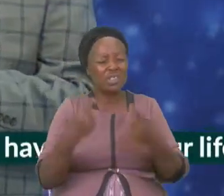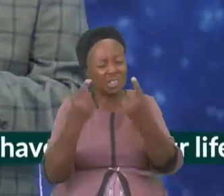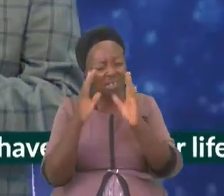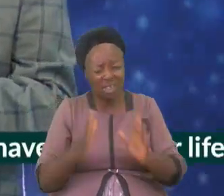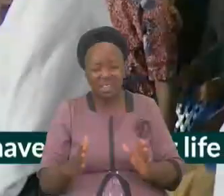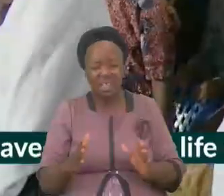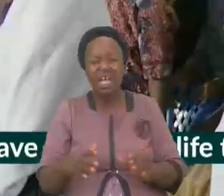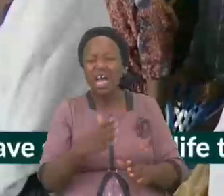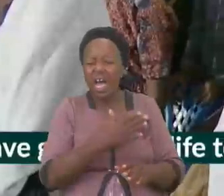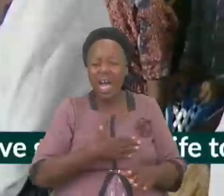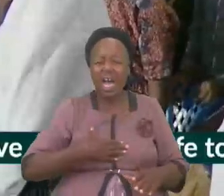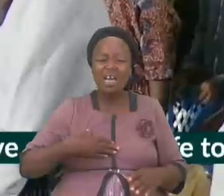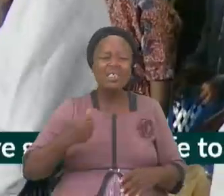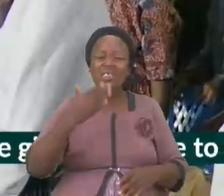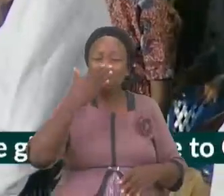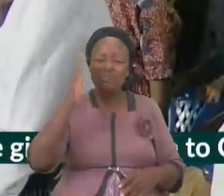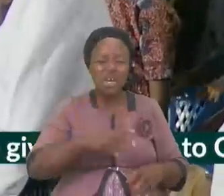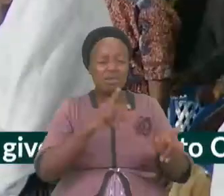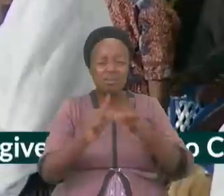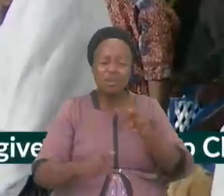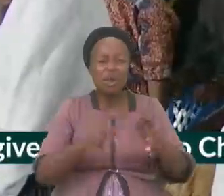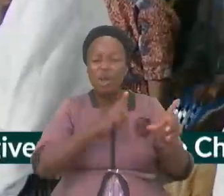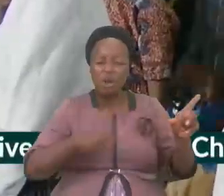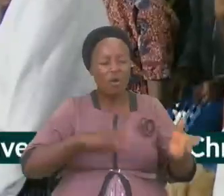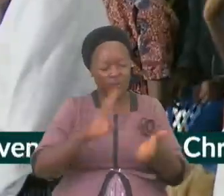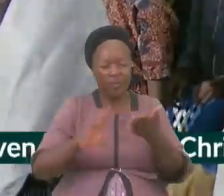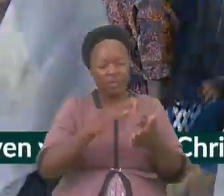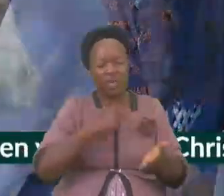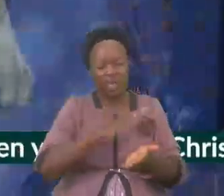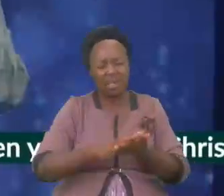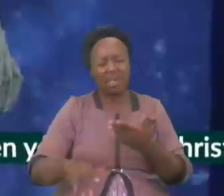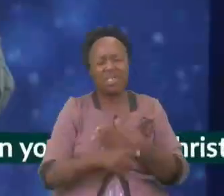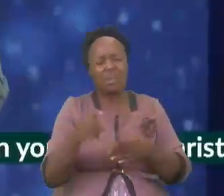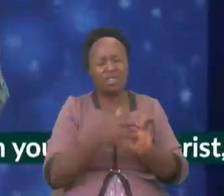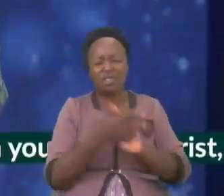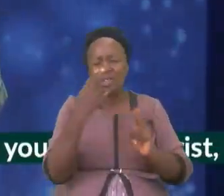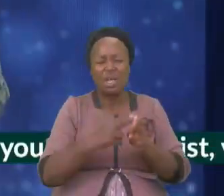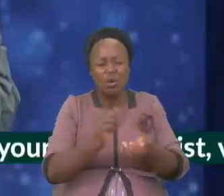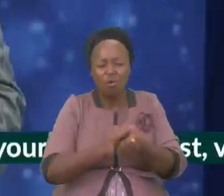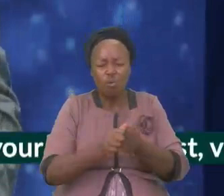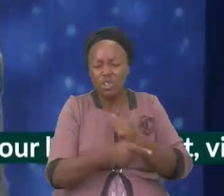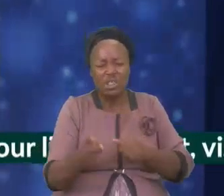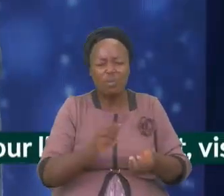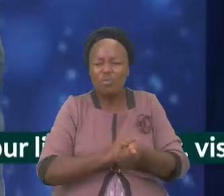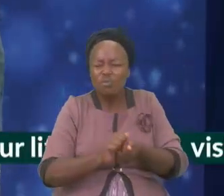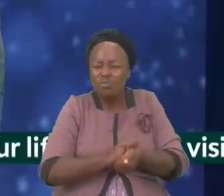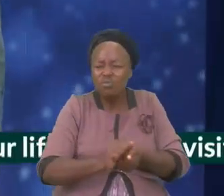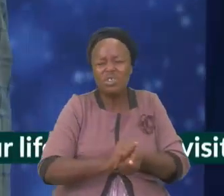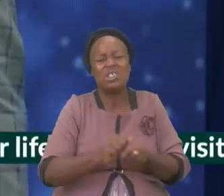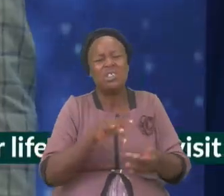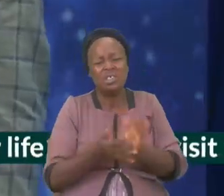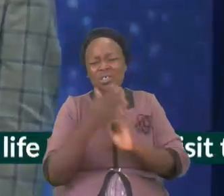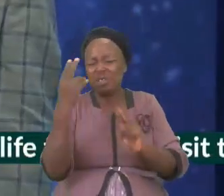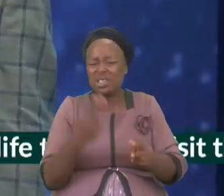and cleanse them. Wash them whiter than snow, and let eternal life come into them right